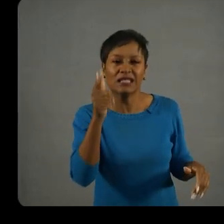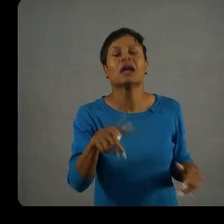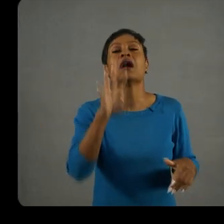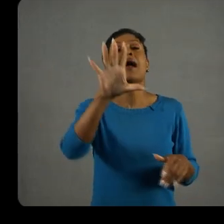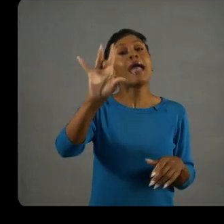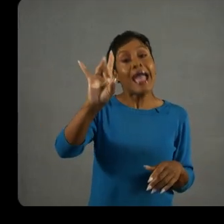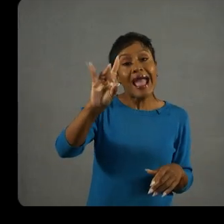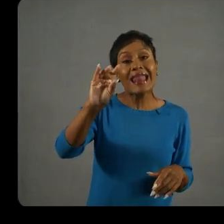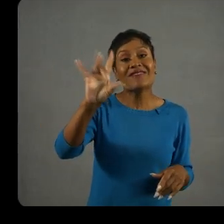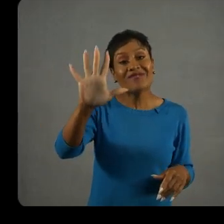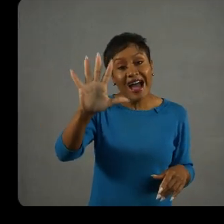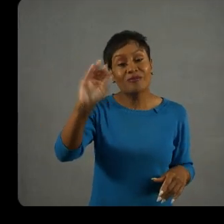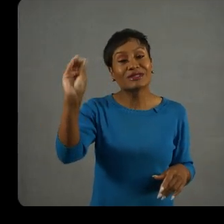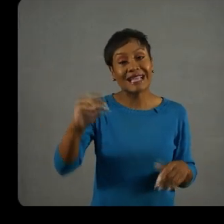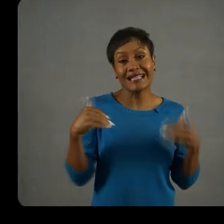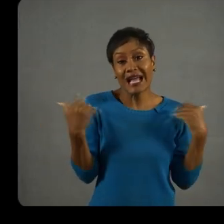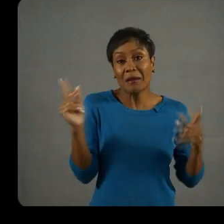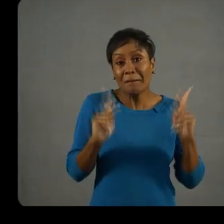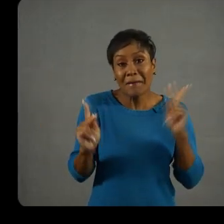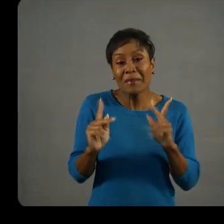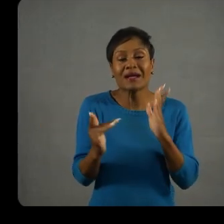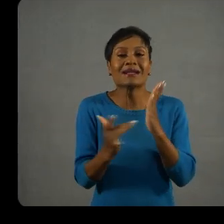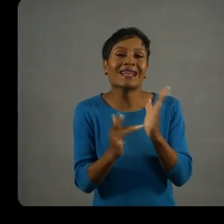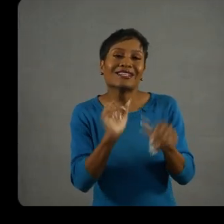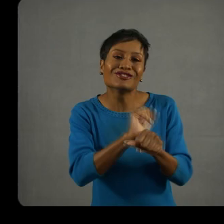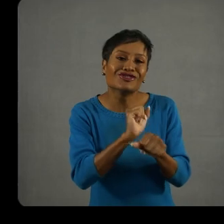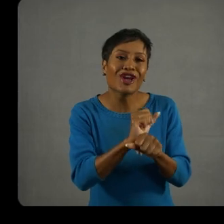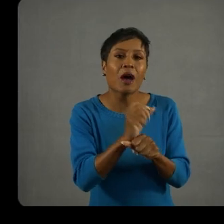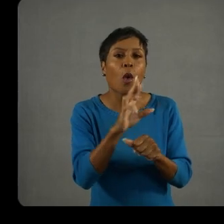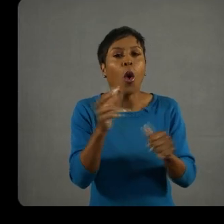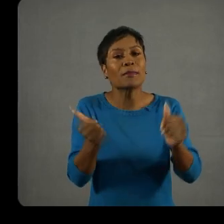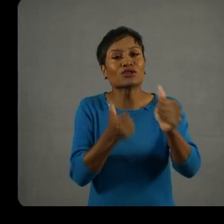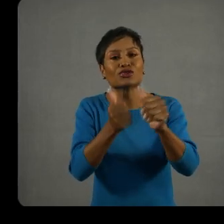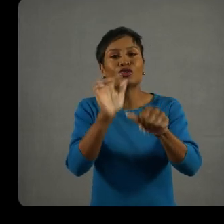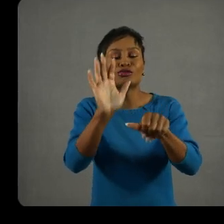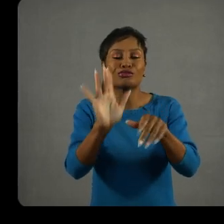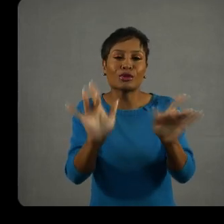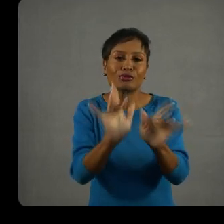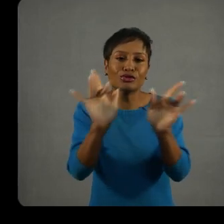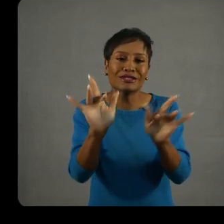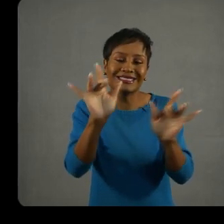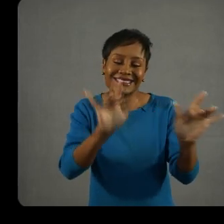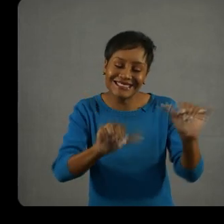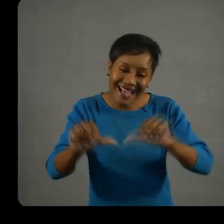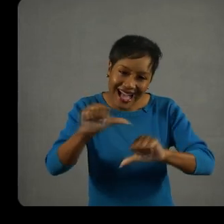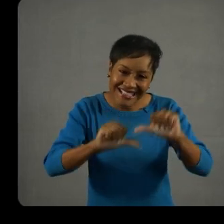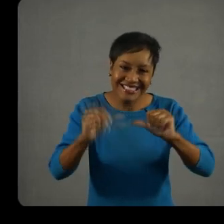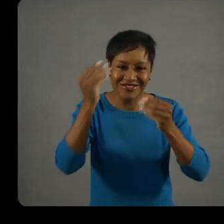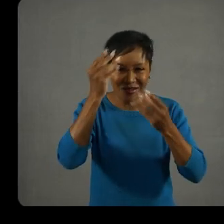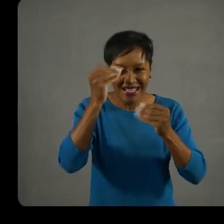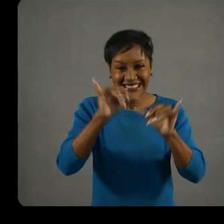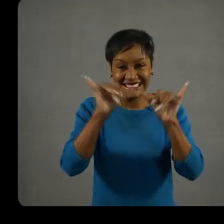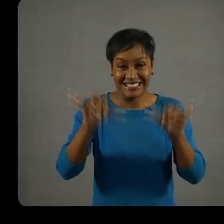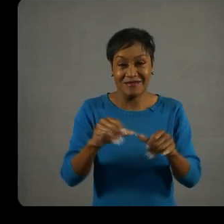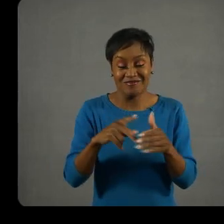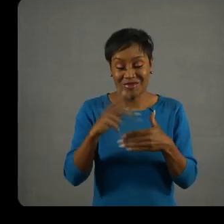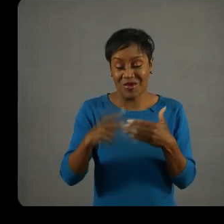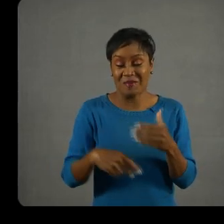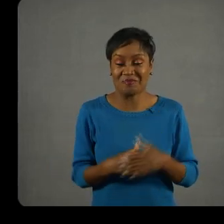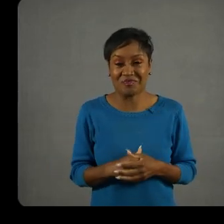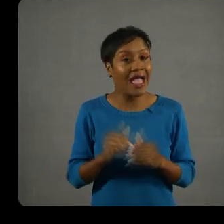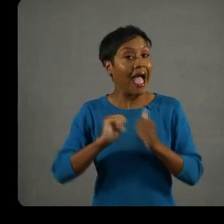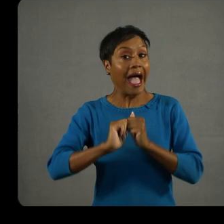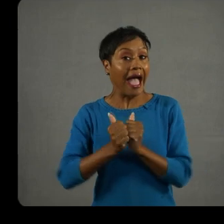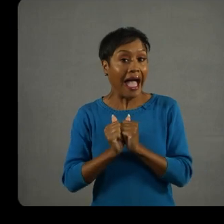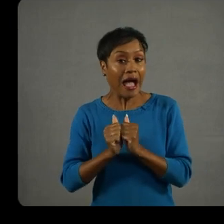85% of our young people are either in tech jobs or pursuing computer science and information systems programs. And the ways in which we do this